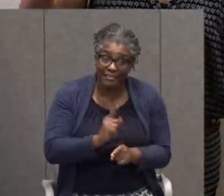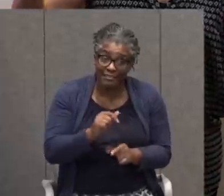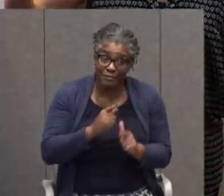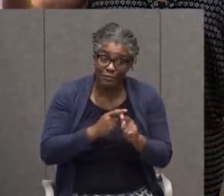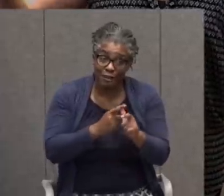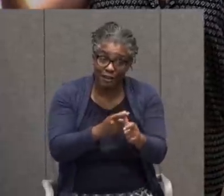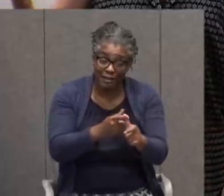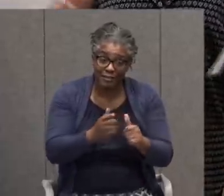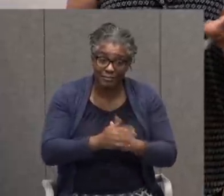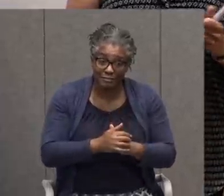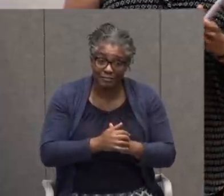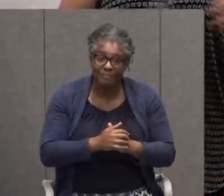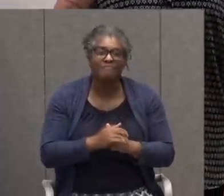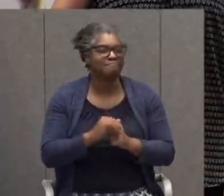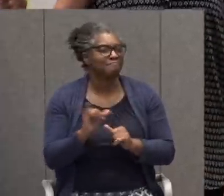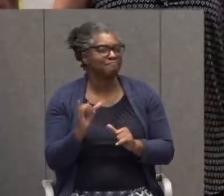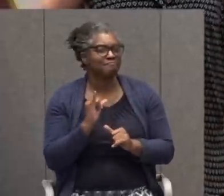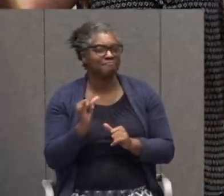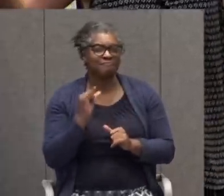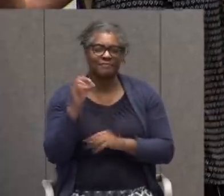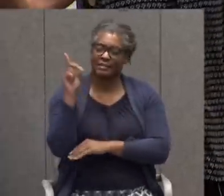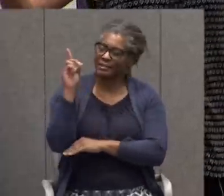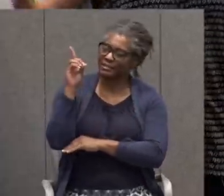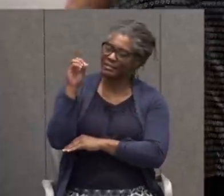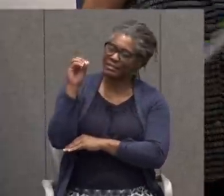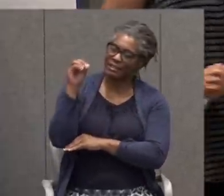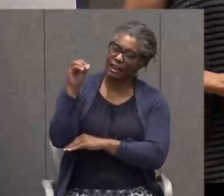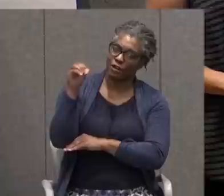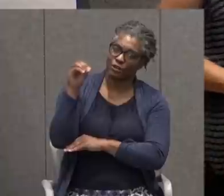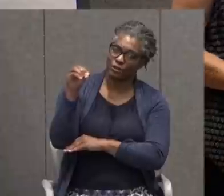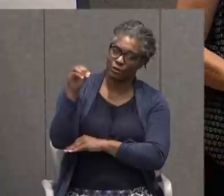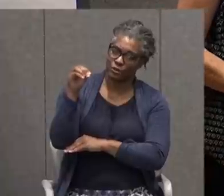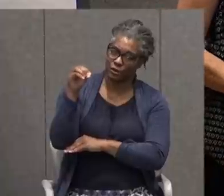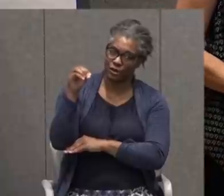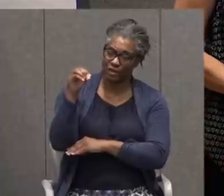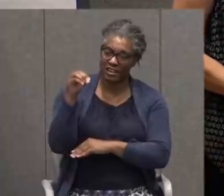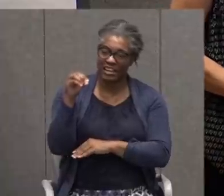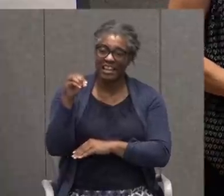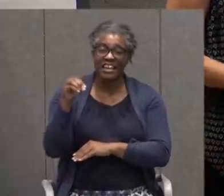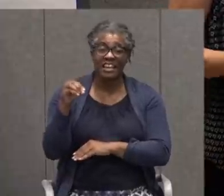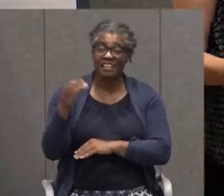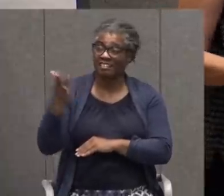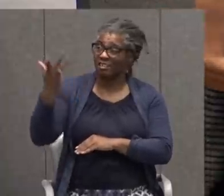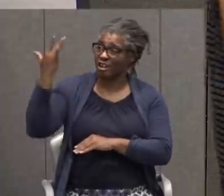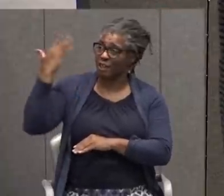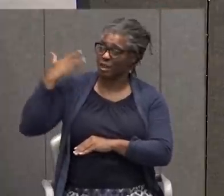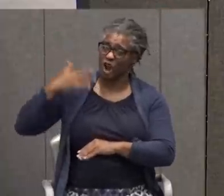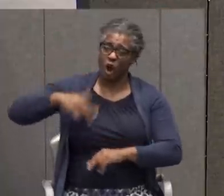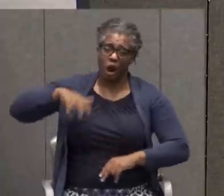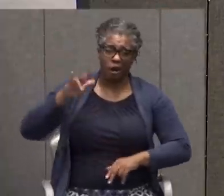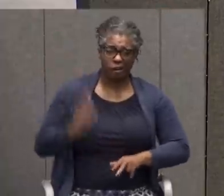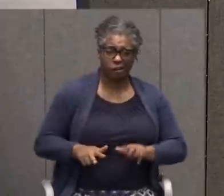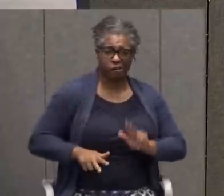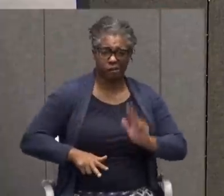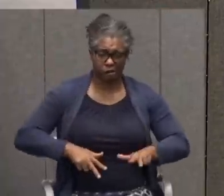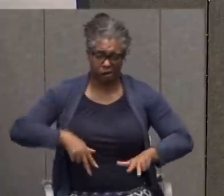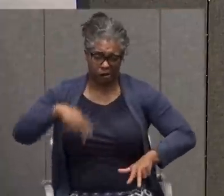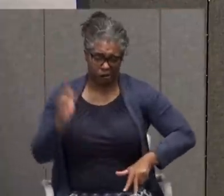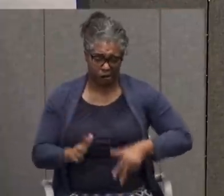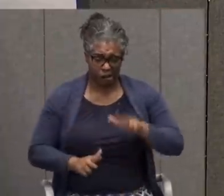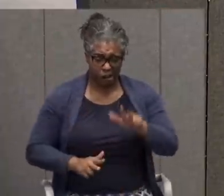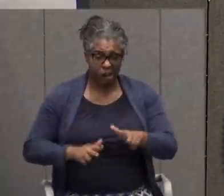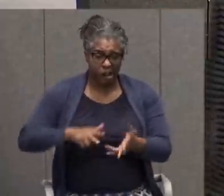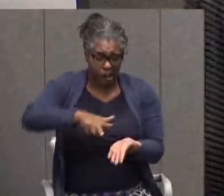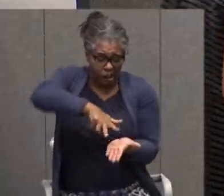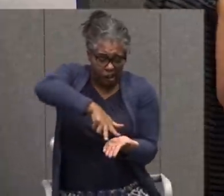can piece the bones together to create the whole animal so we can see what that looked like. Wow, okay. So you know more